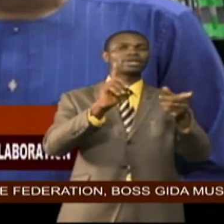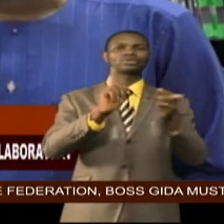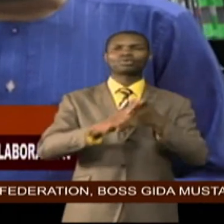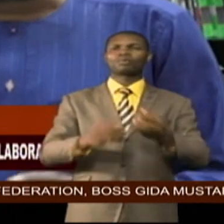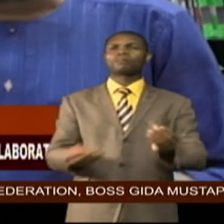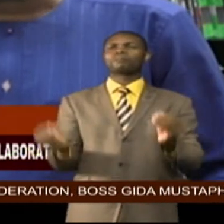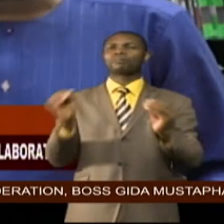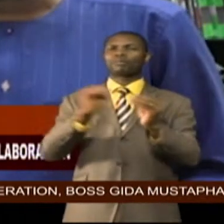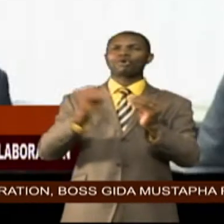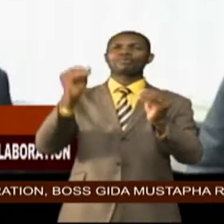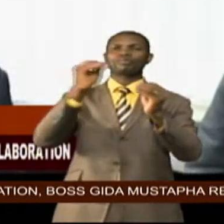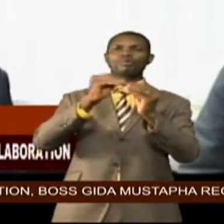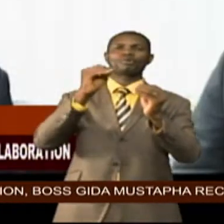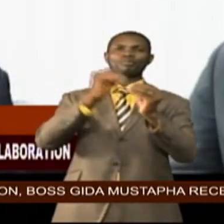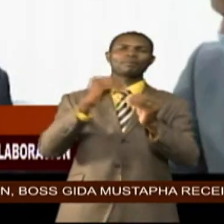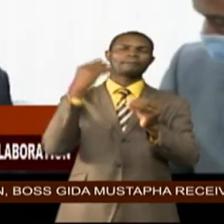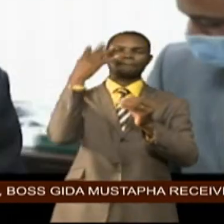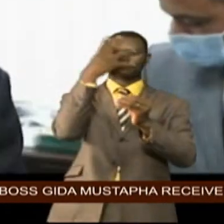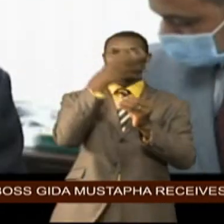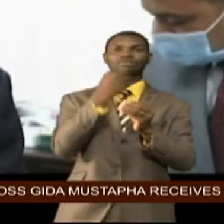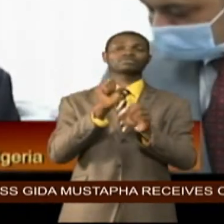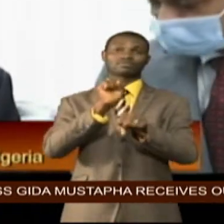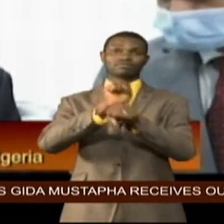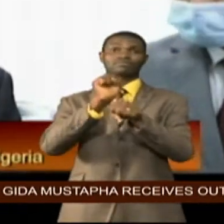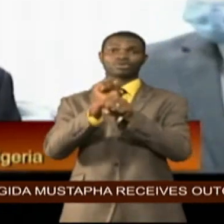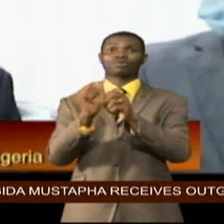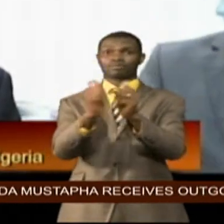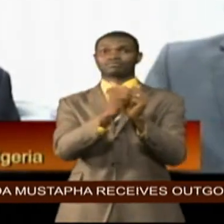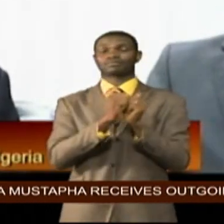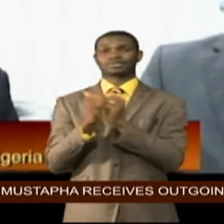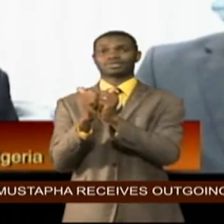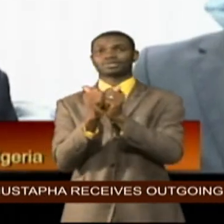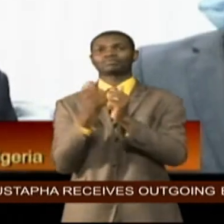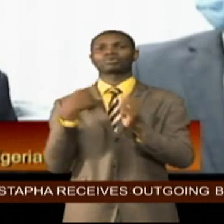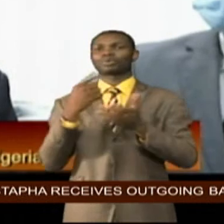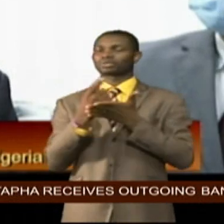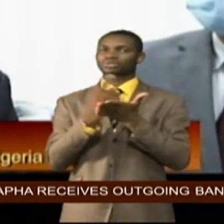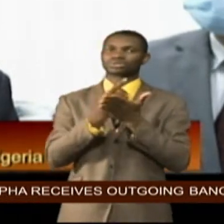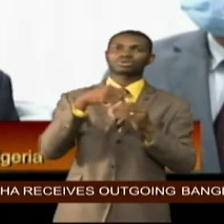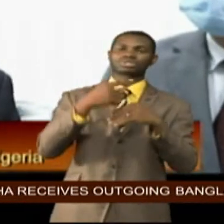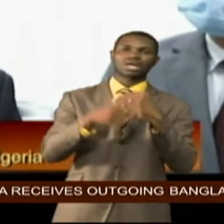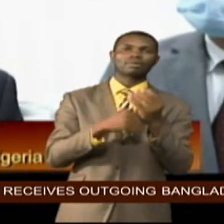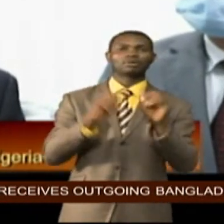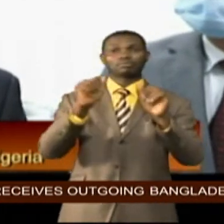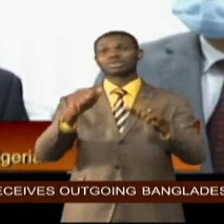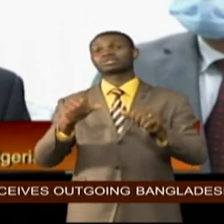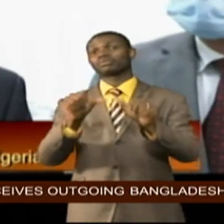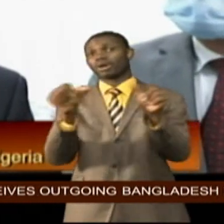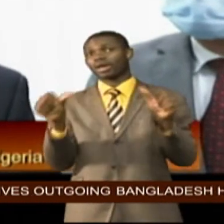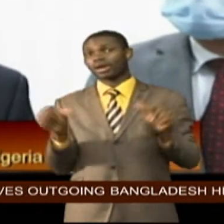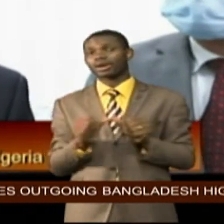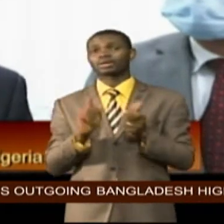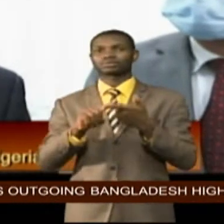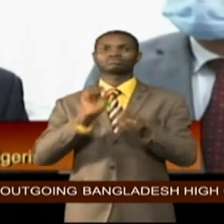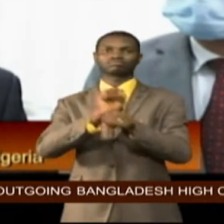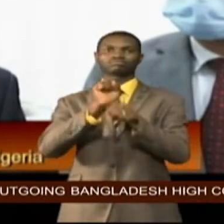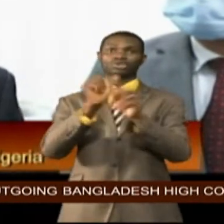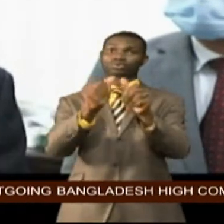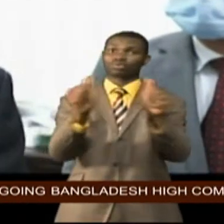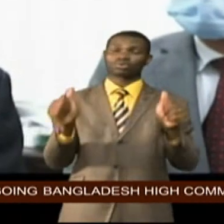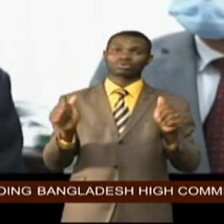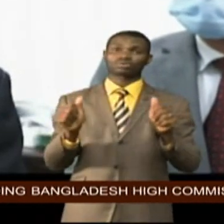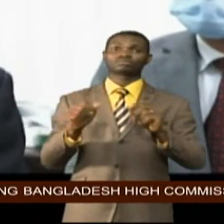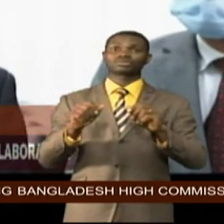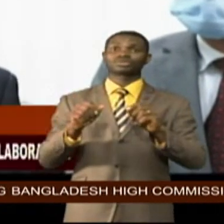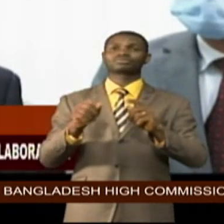more of this relationship. We also discussed about some issues about possible areas of cooperation where both countries